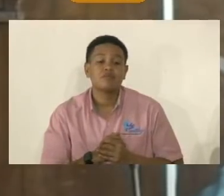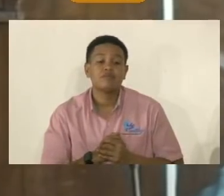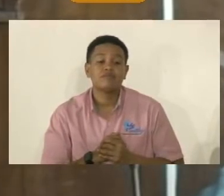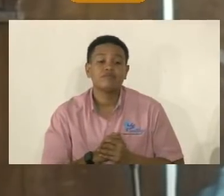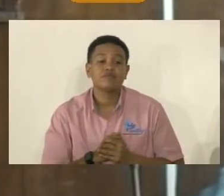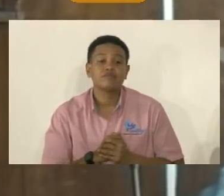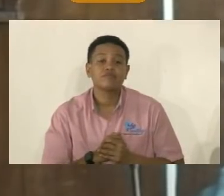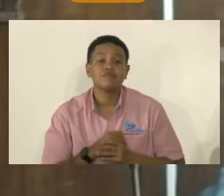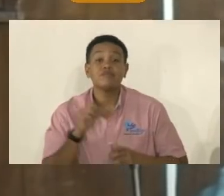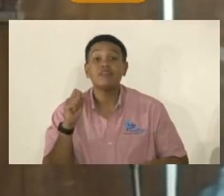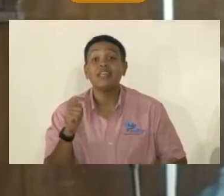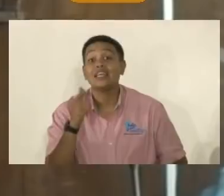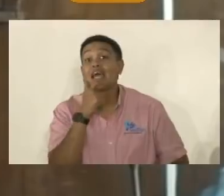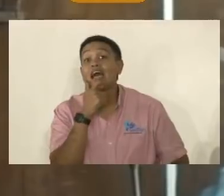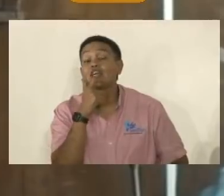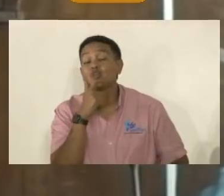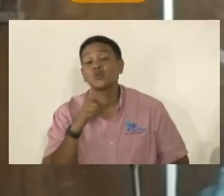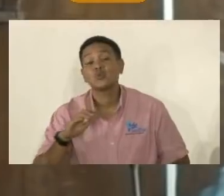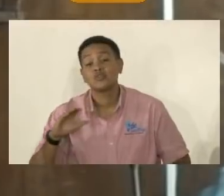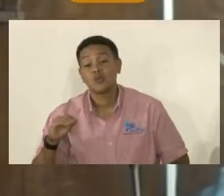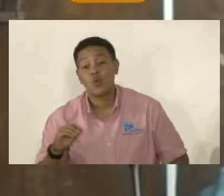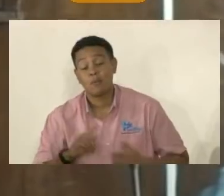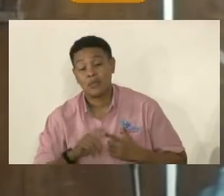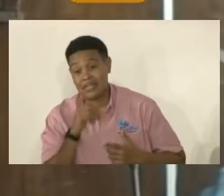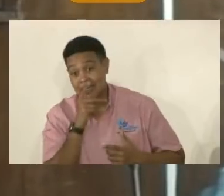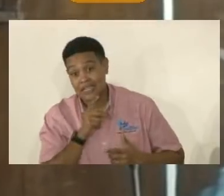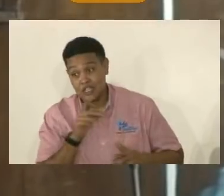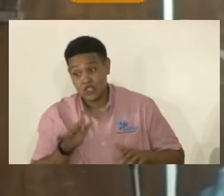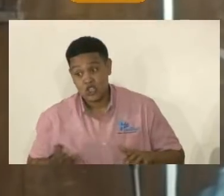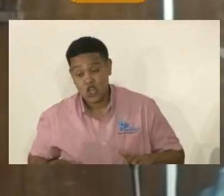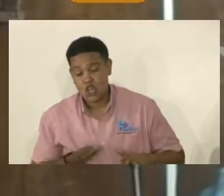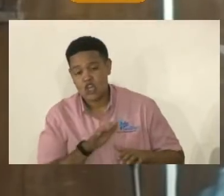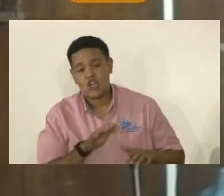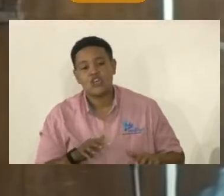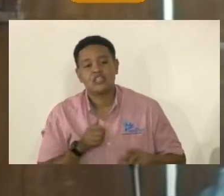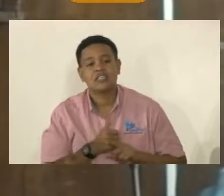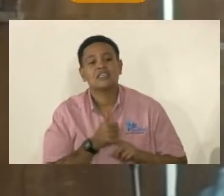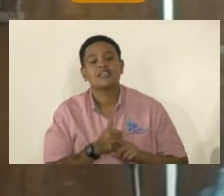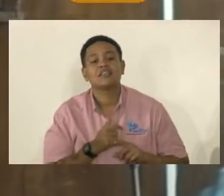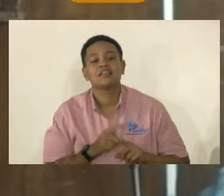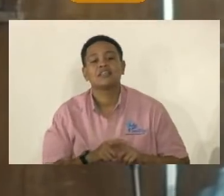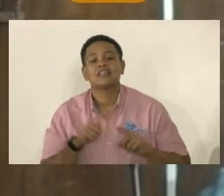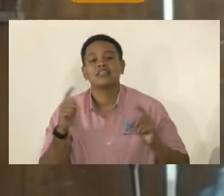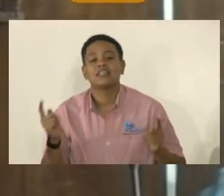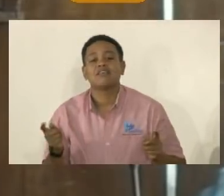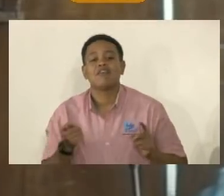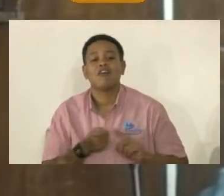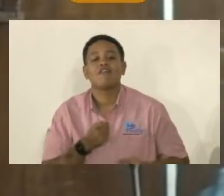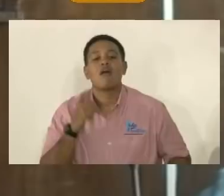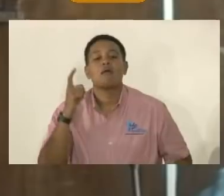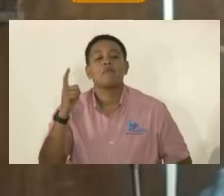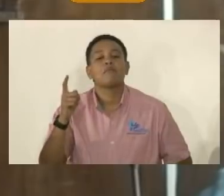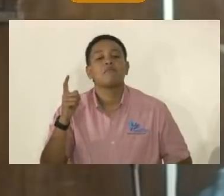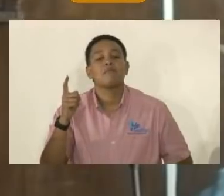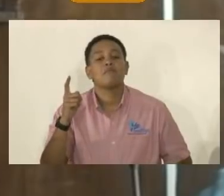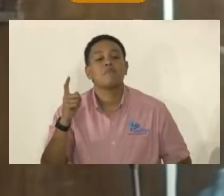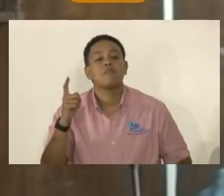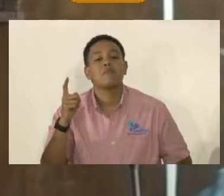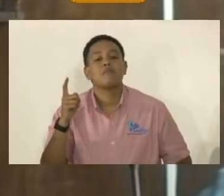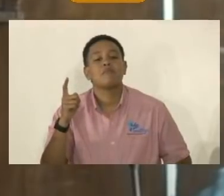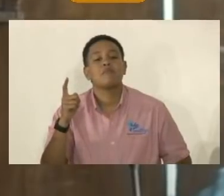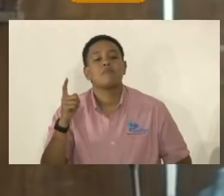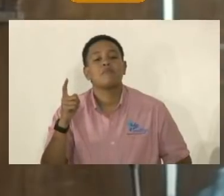Lower St. Andrew and Kingston are as different from Upper St. Andrew as